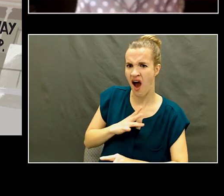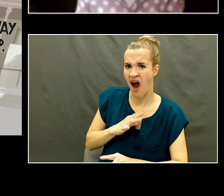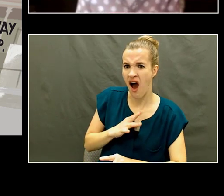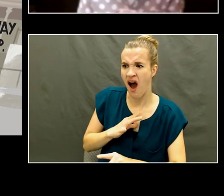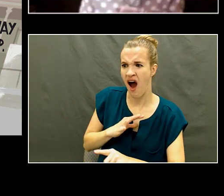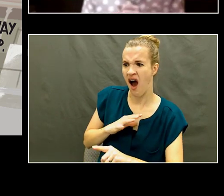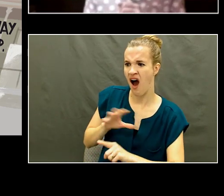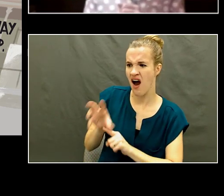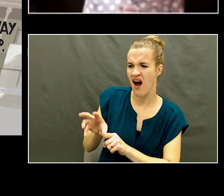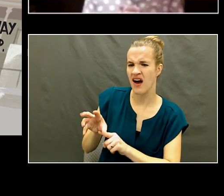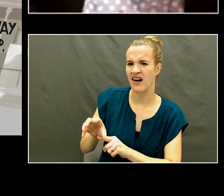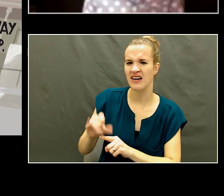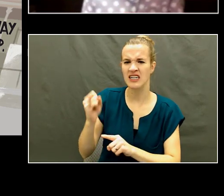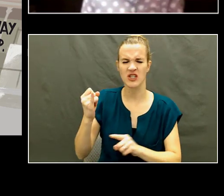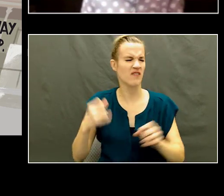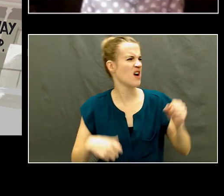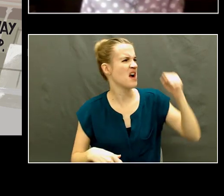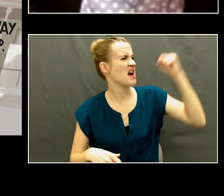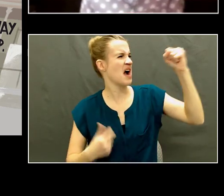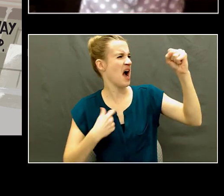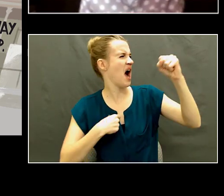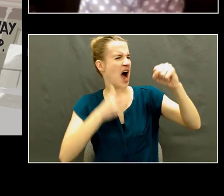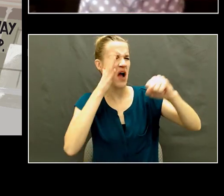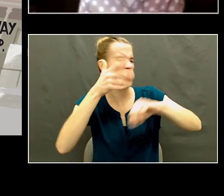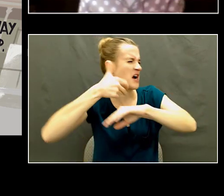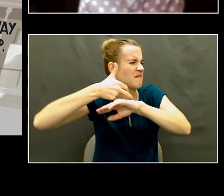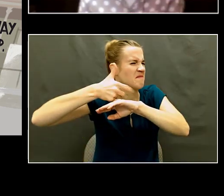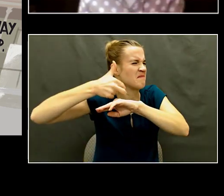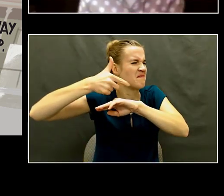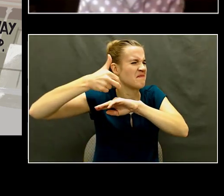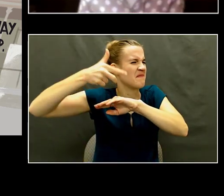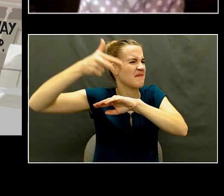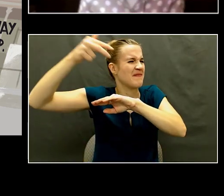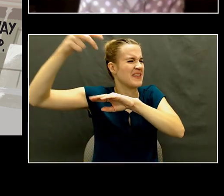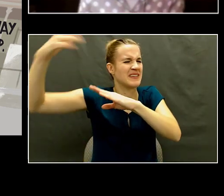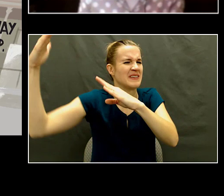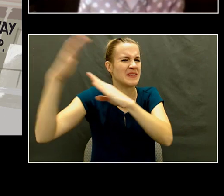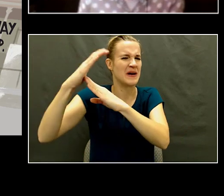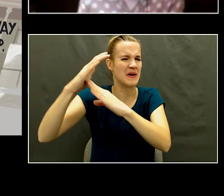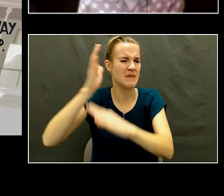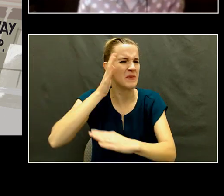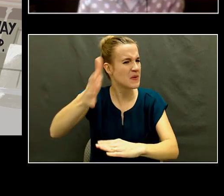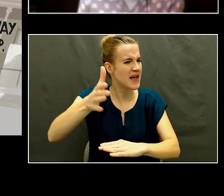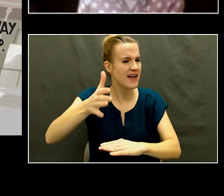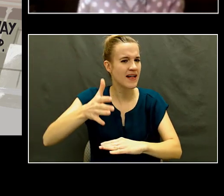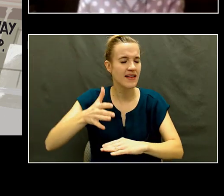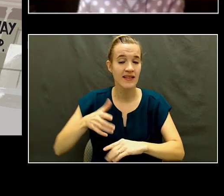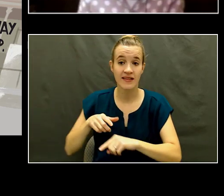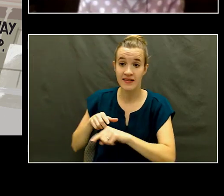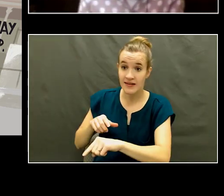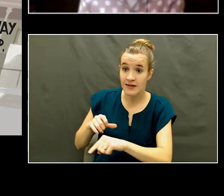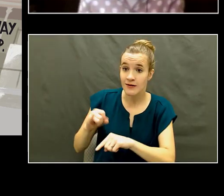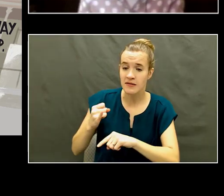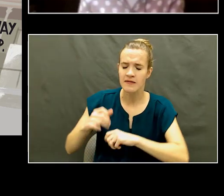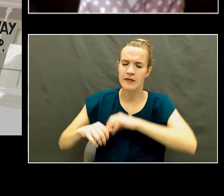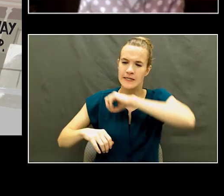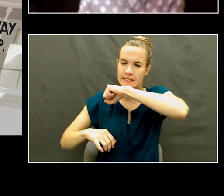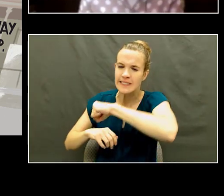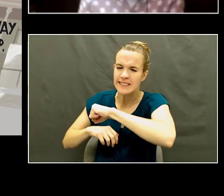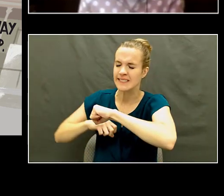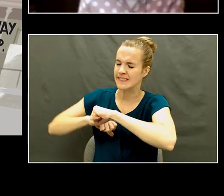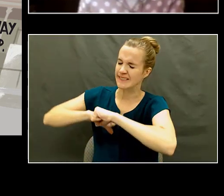climb. I'll take all night if I have to, she vows. And she keeps heaving,